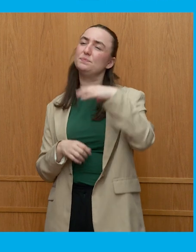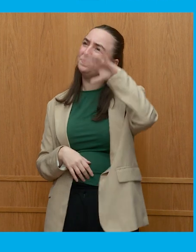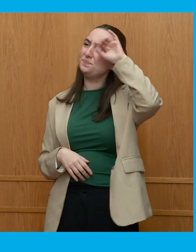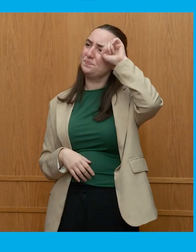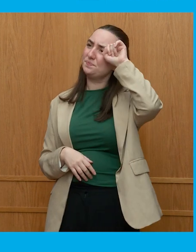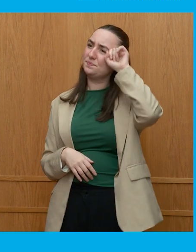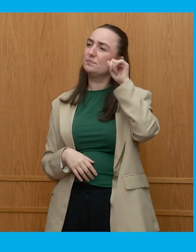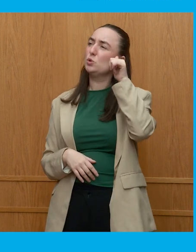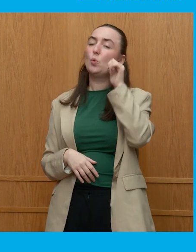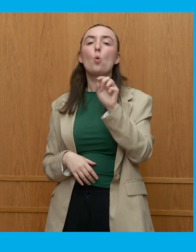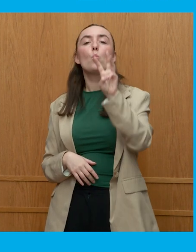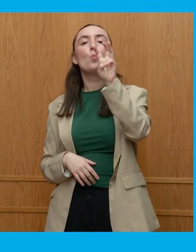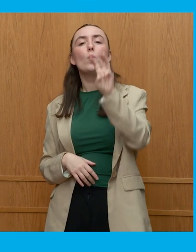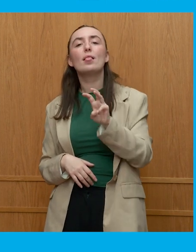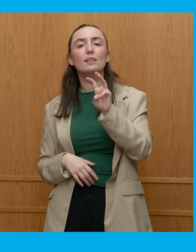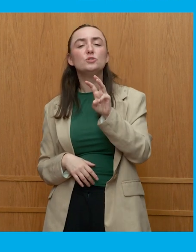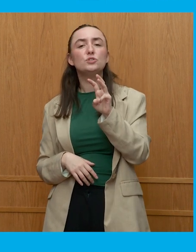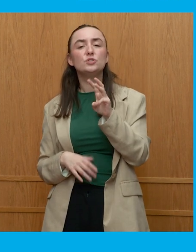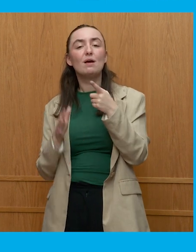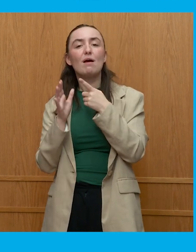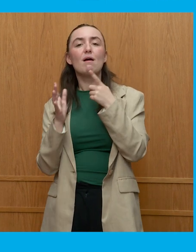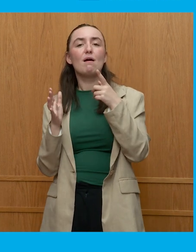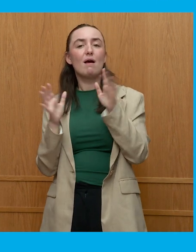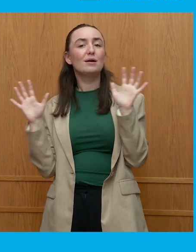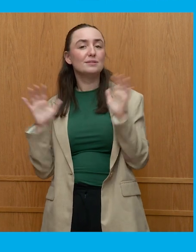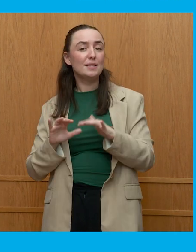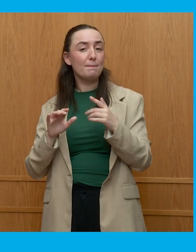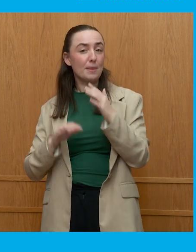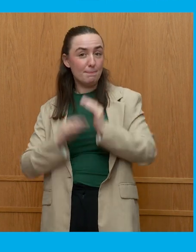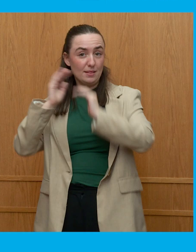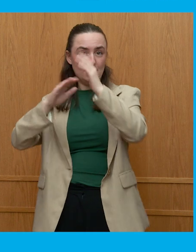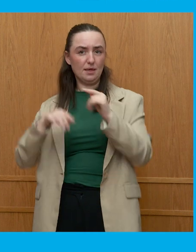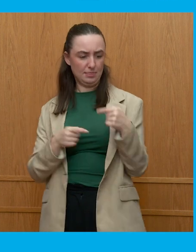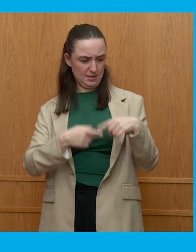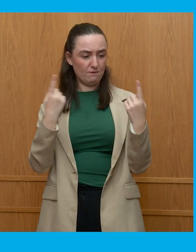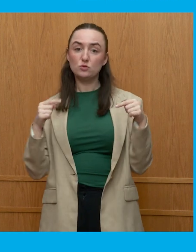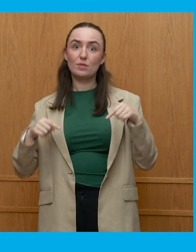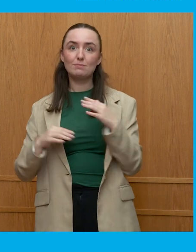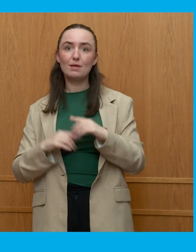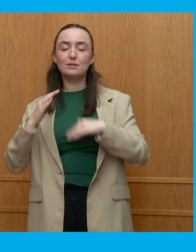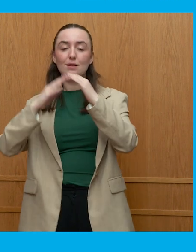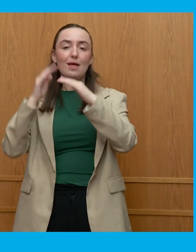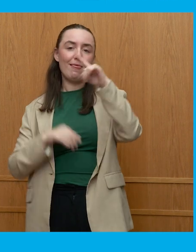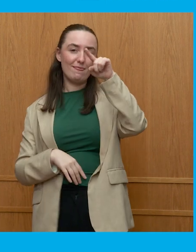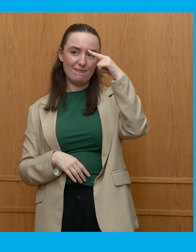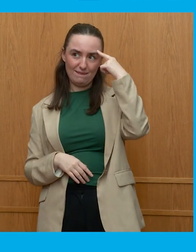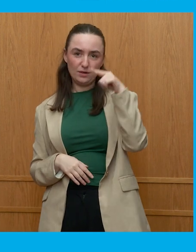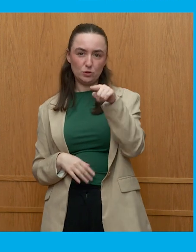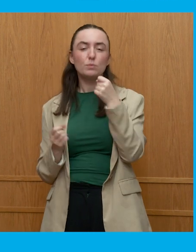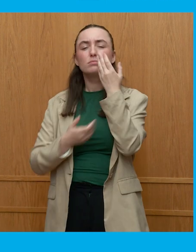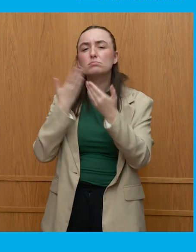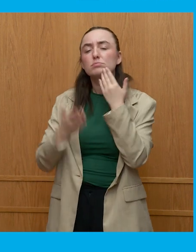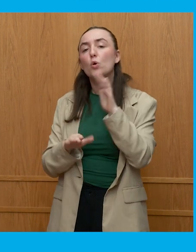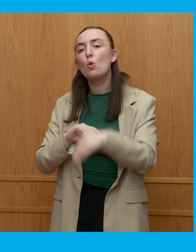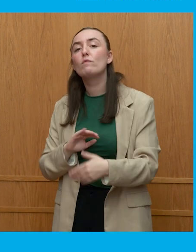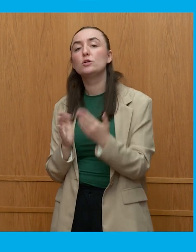Welsh Assembly building and the difference. And you made the point about, I think it was, you were talking about transparency